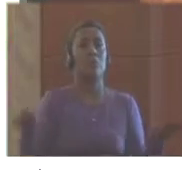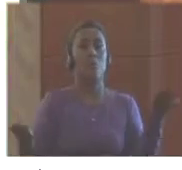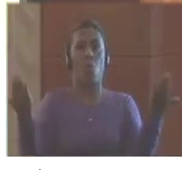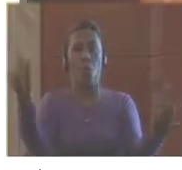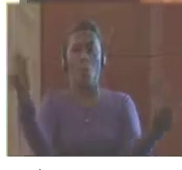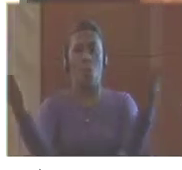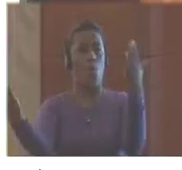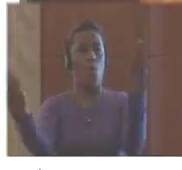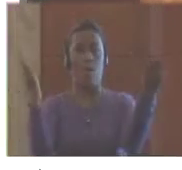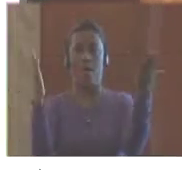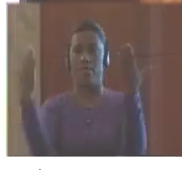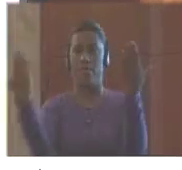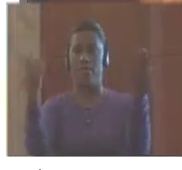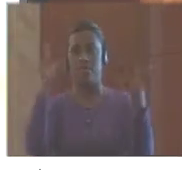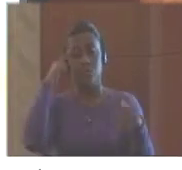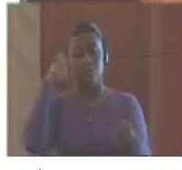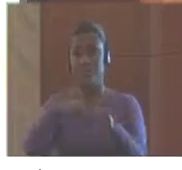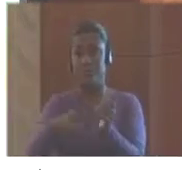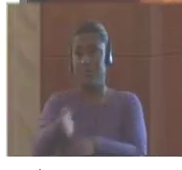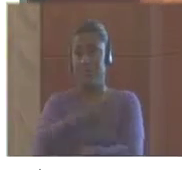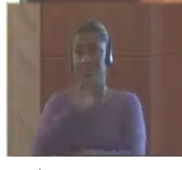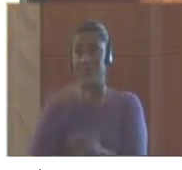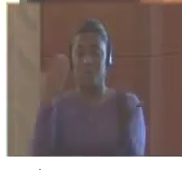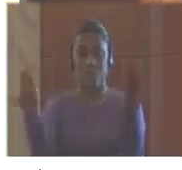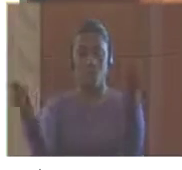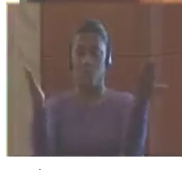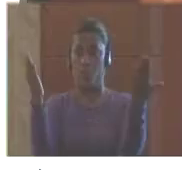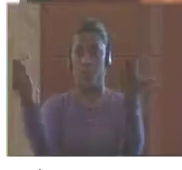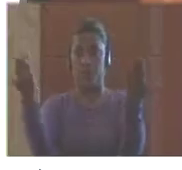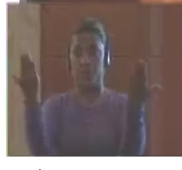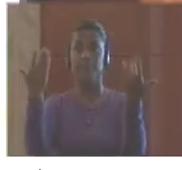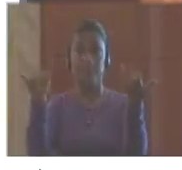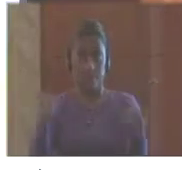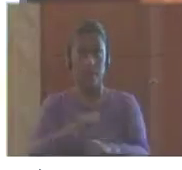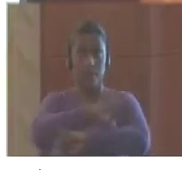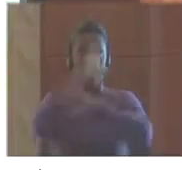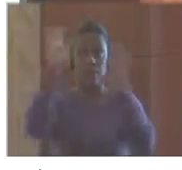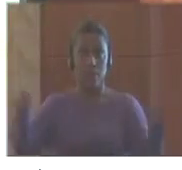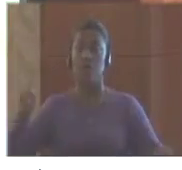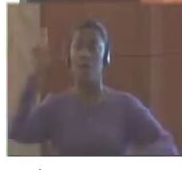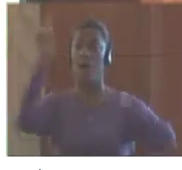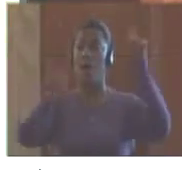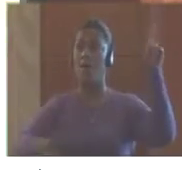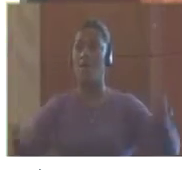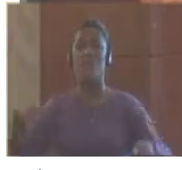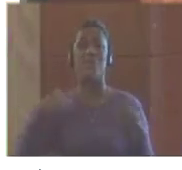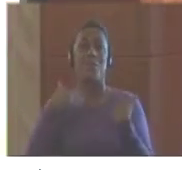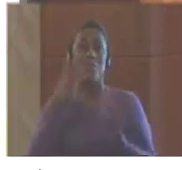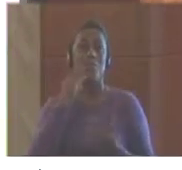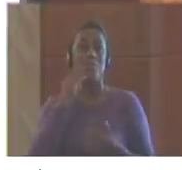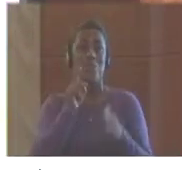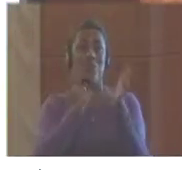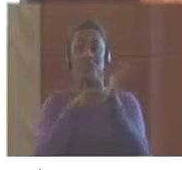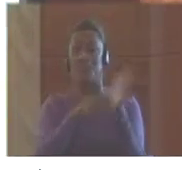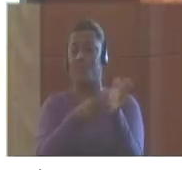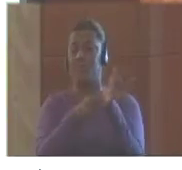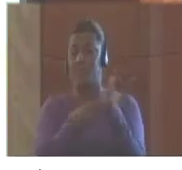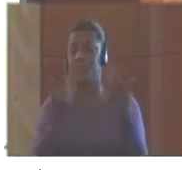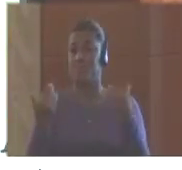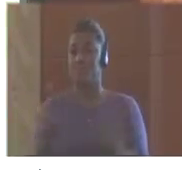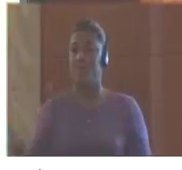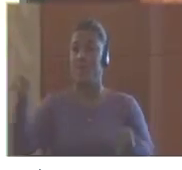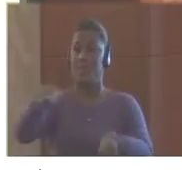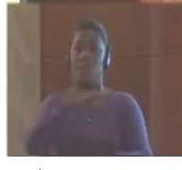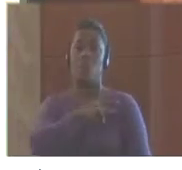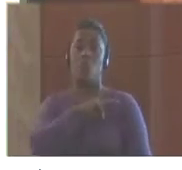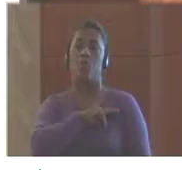As we compared to what actually happened. And so this morning we saw that you have done some exercises